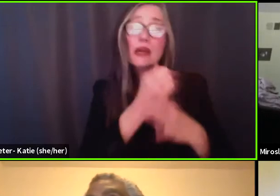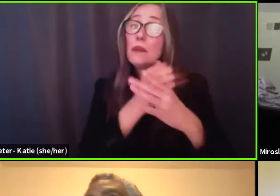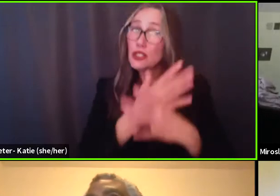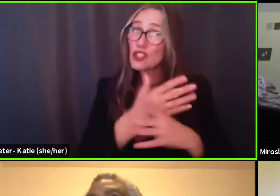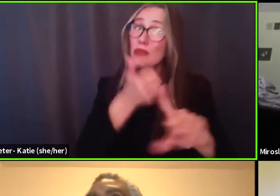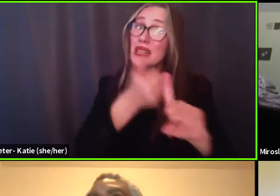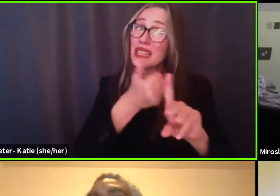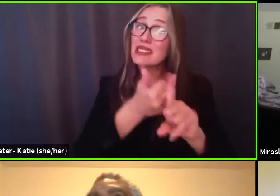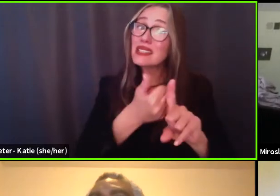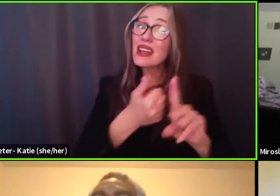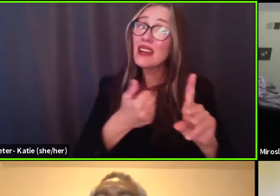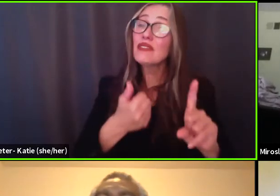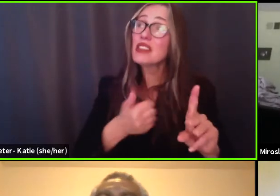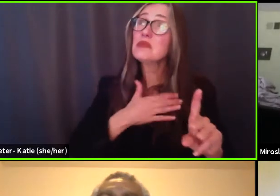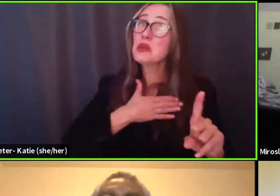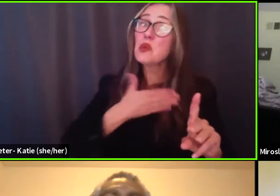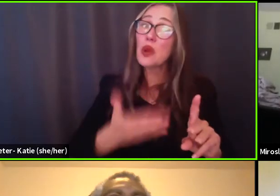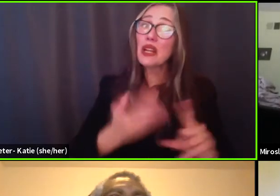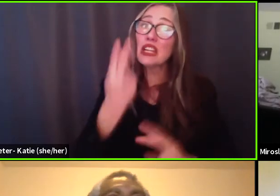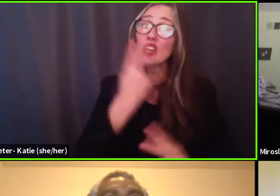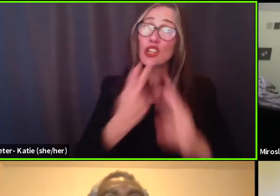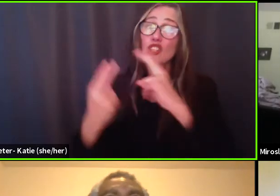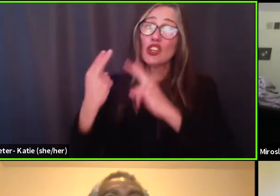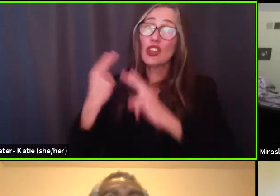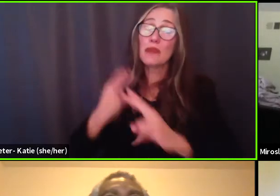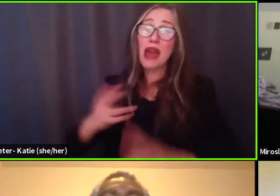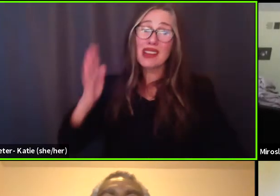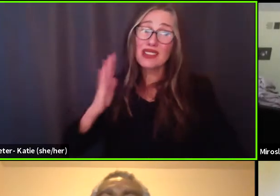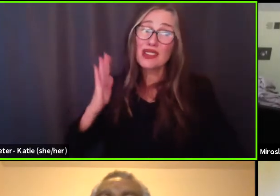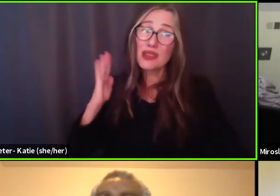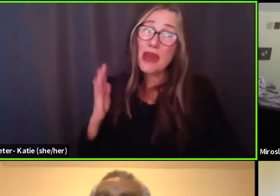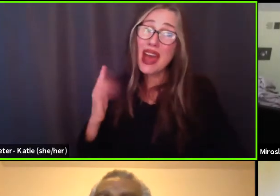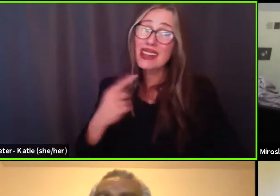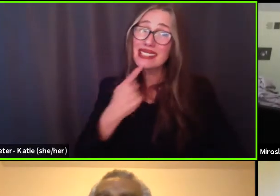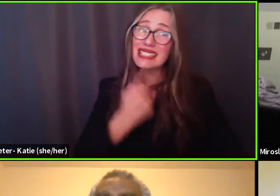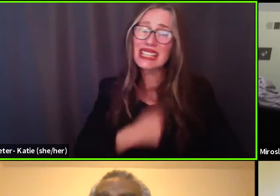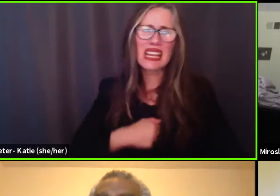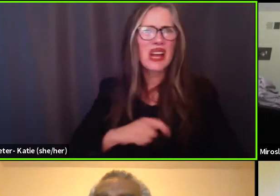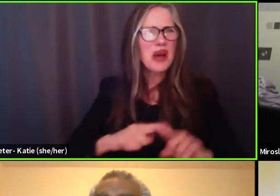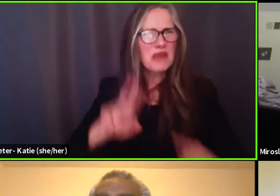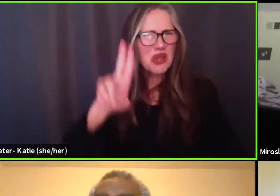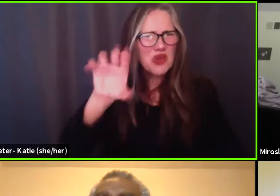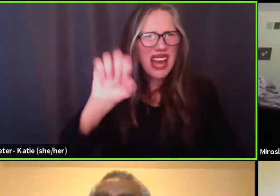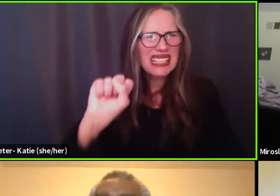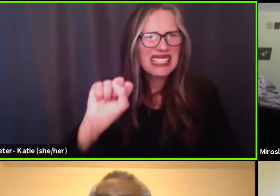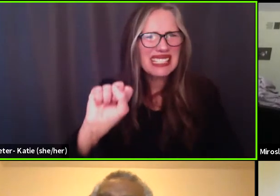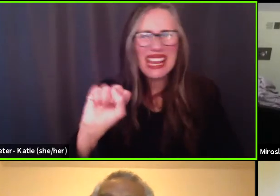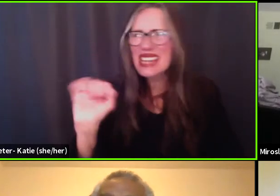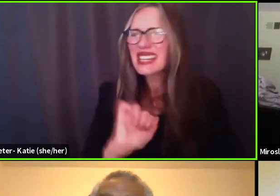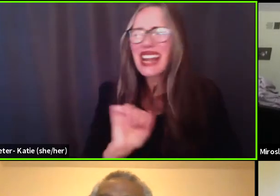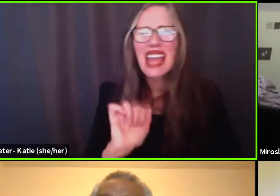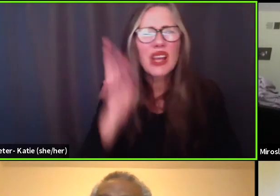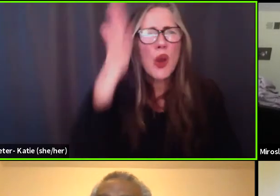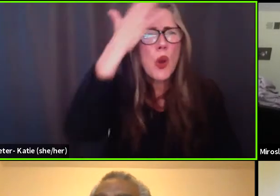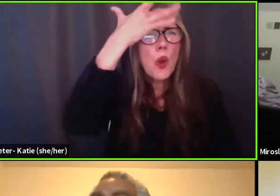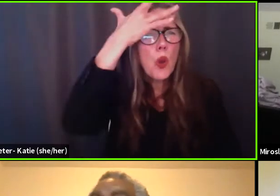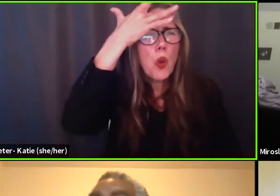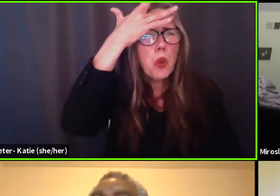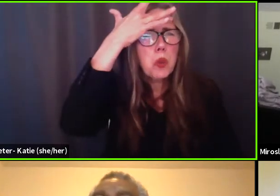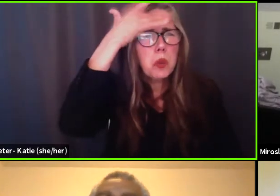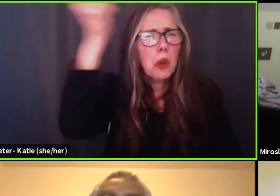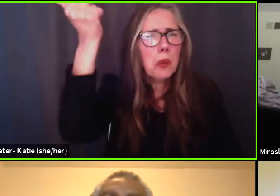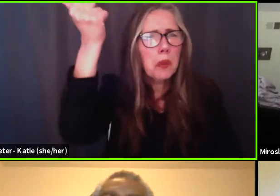think in a situation like the united states in which amnesia imposed amnesia has been our primary sort of